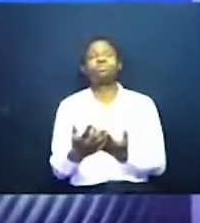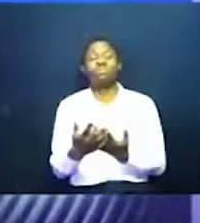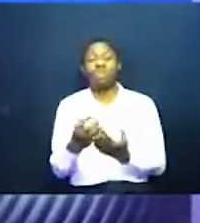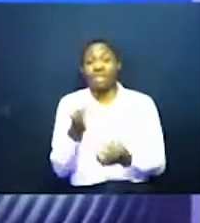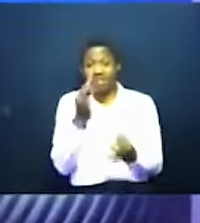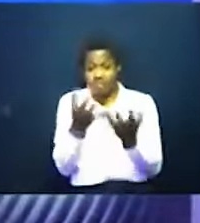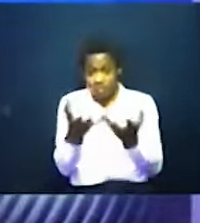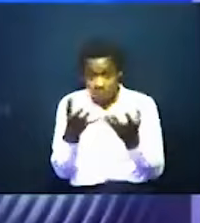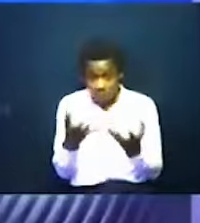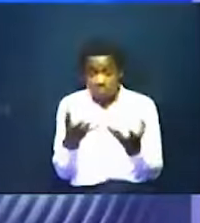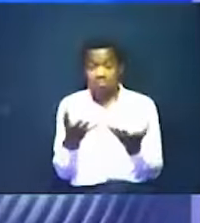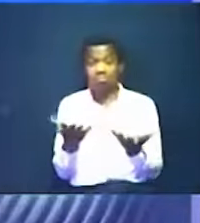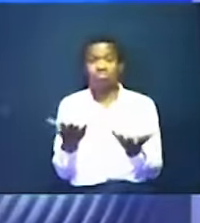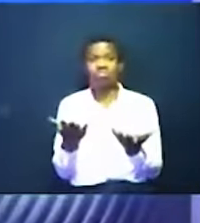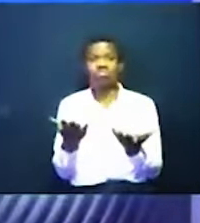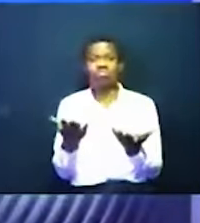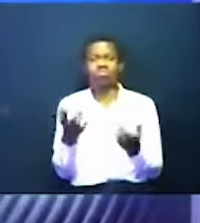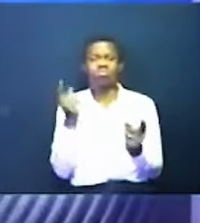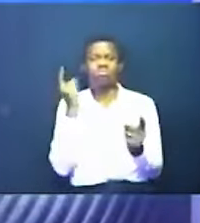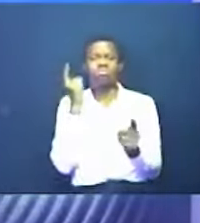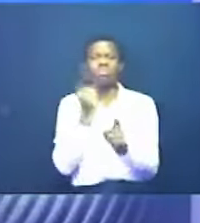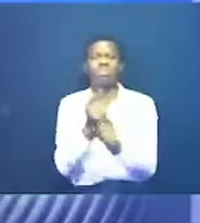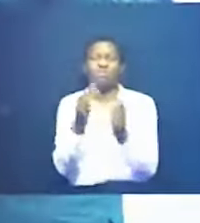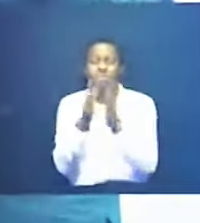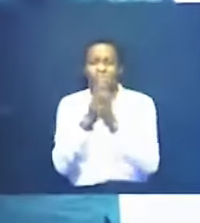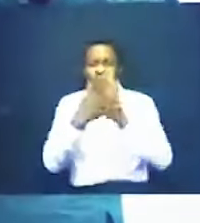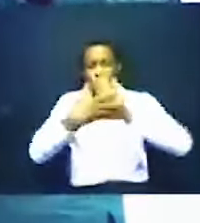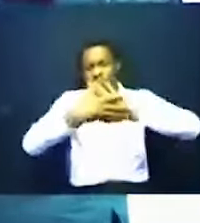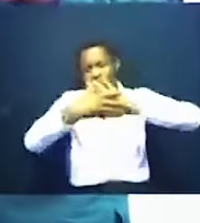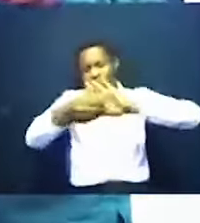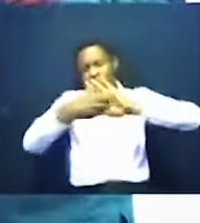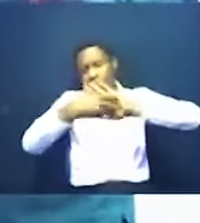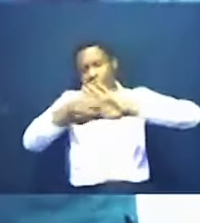If you will, just repeat this prayer